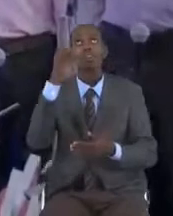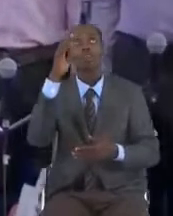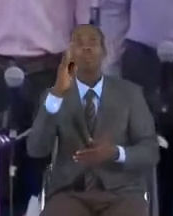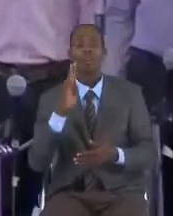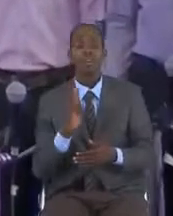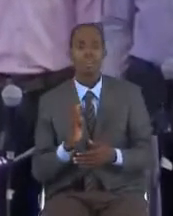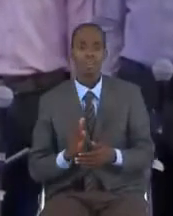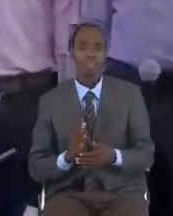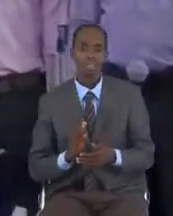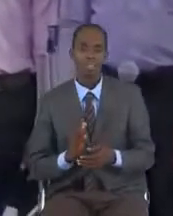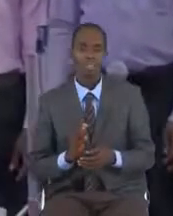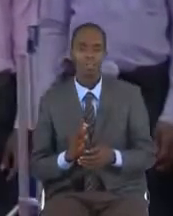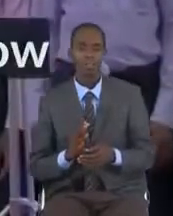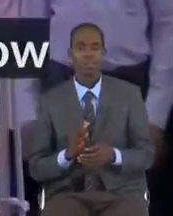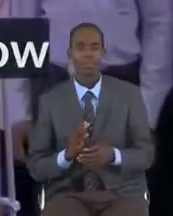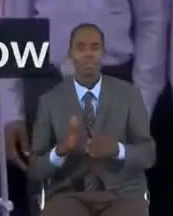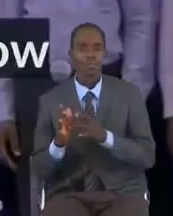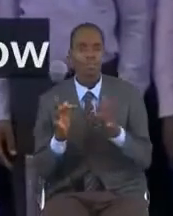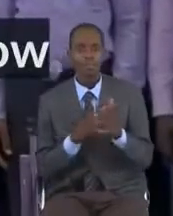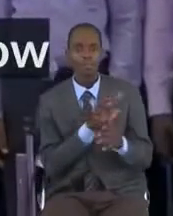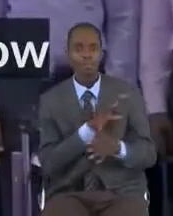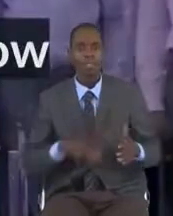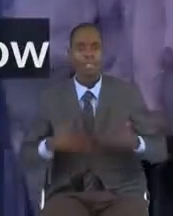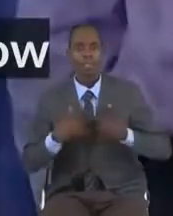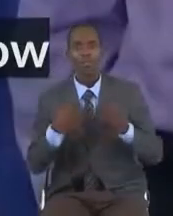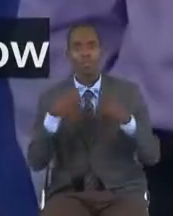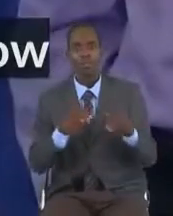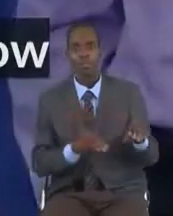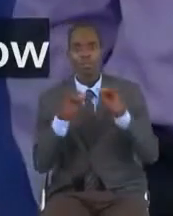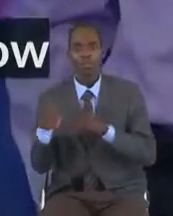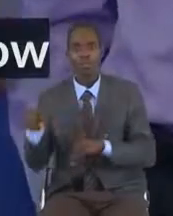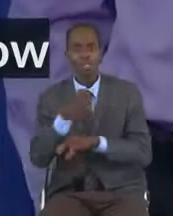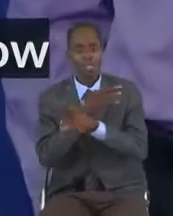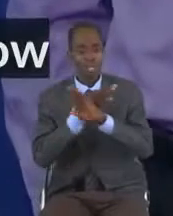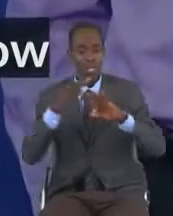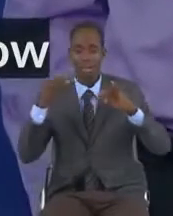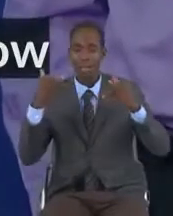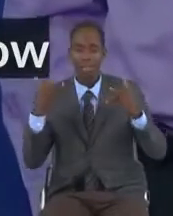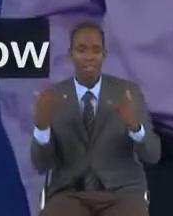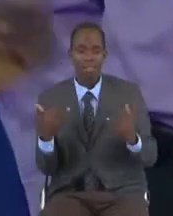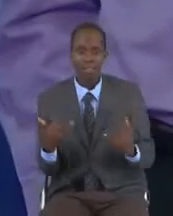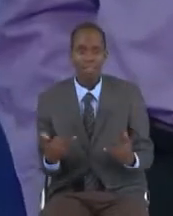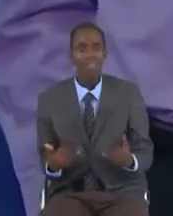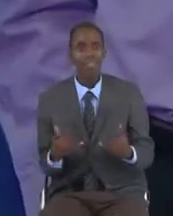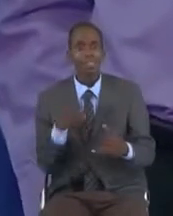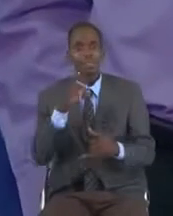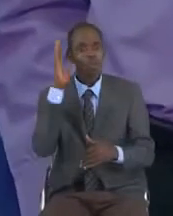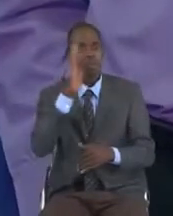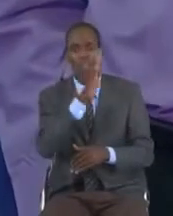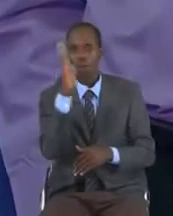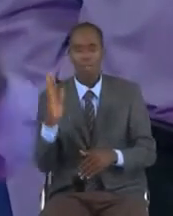of God. Jesus Christ has come to set you free now. You will